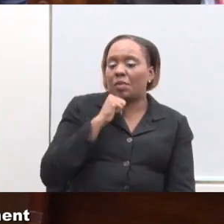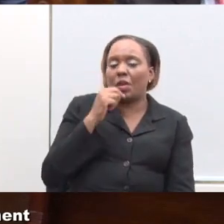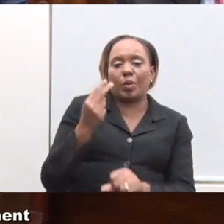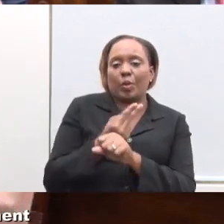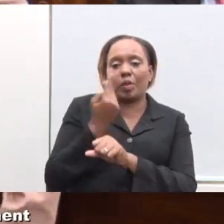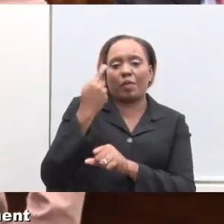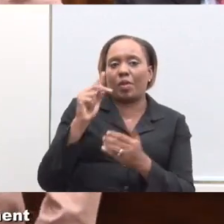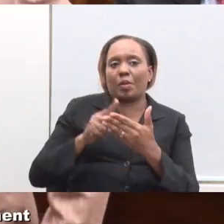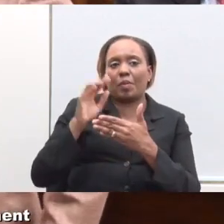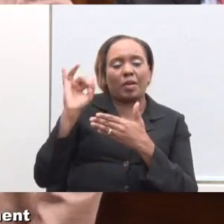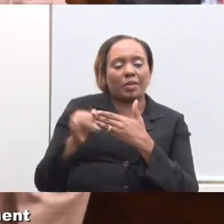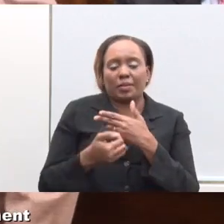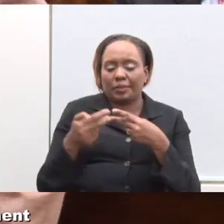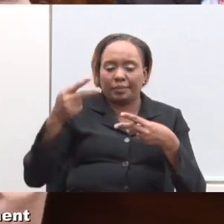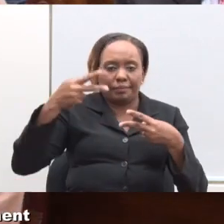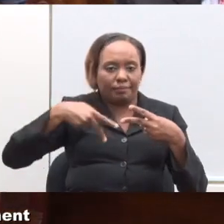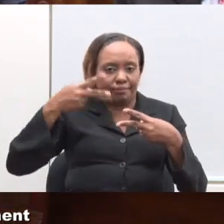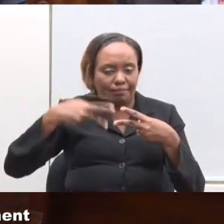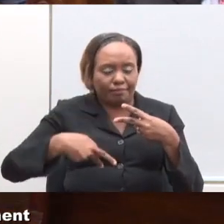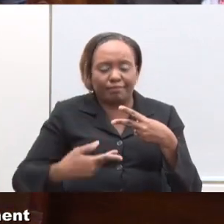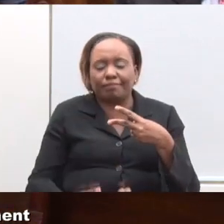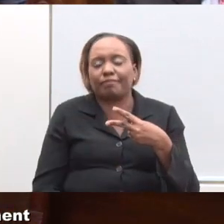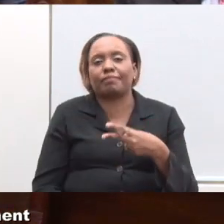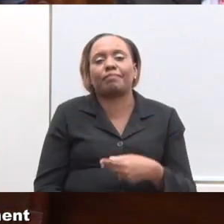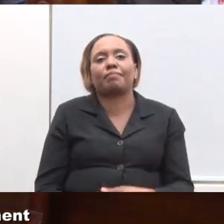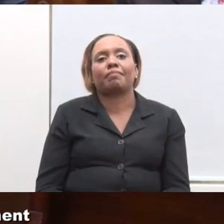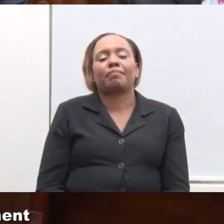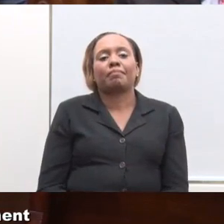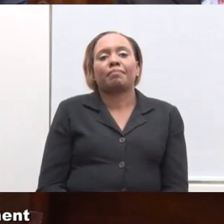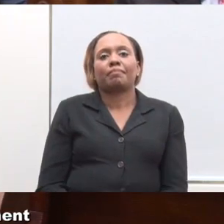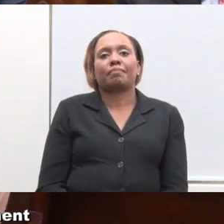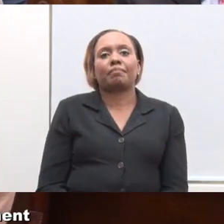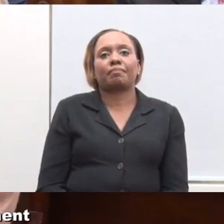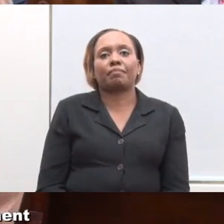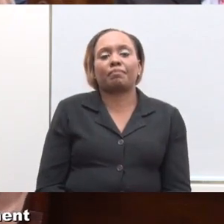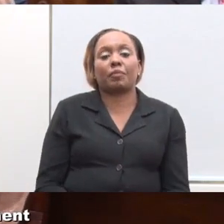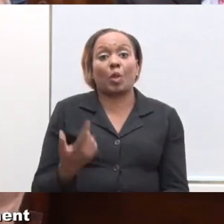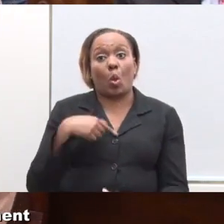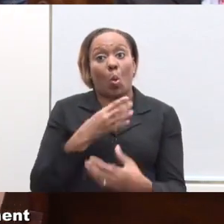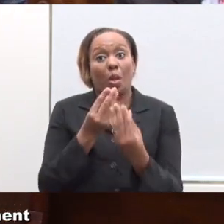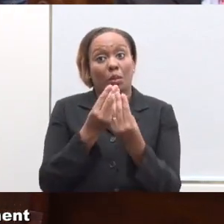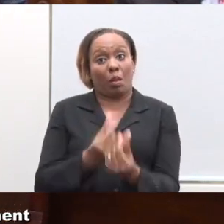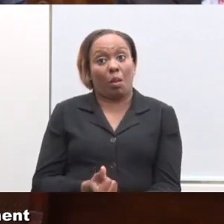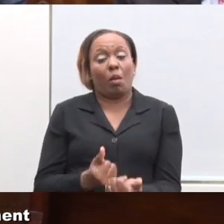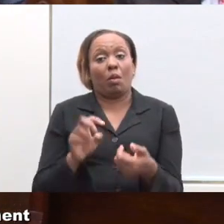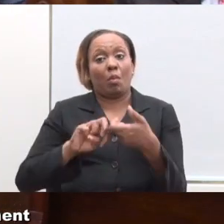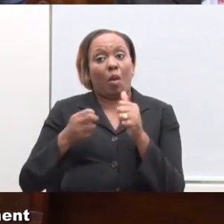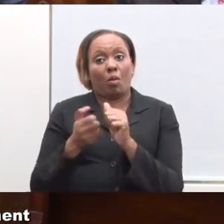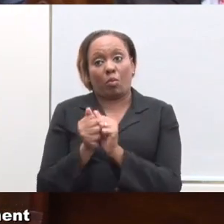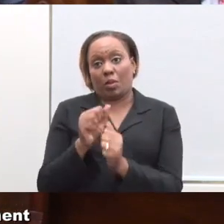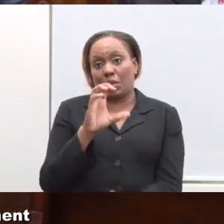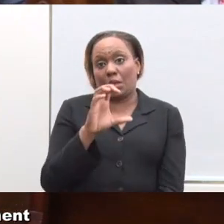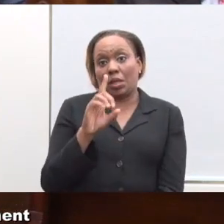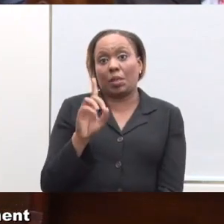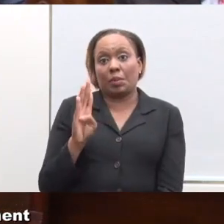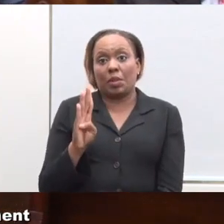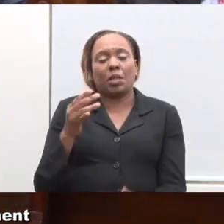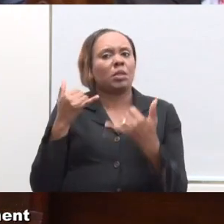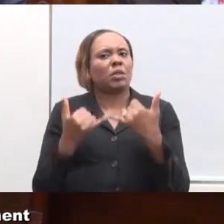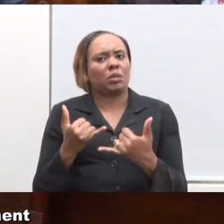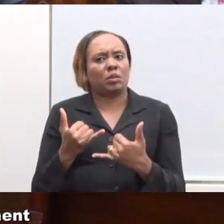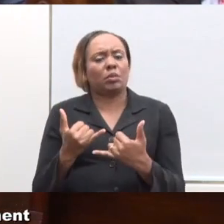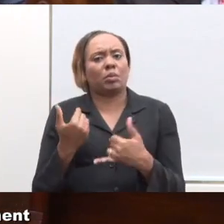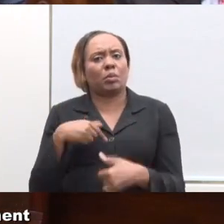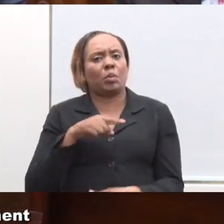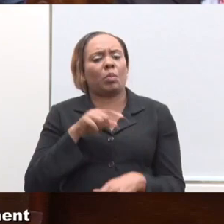for which they were borrowed. Having had the opportunity to resolve these issues with the Caribbean Development Bank, we are now in a